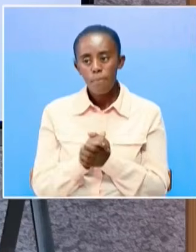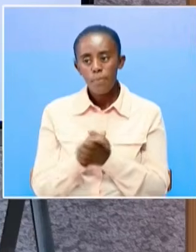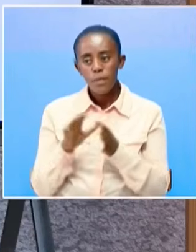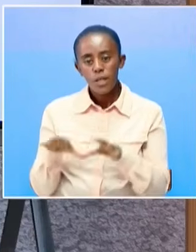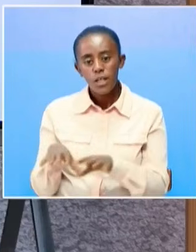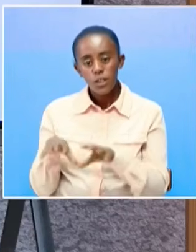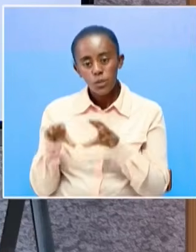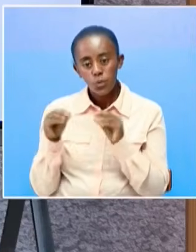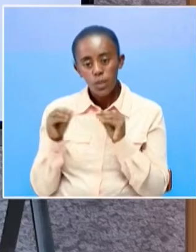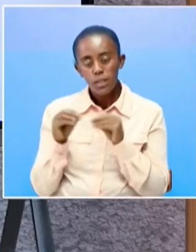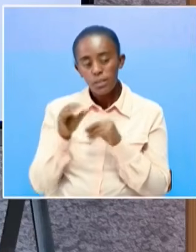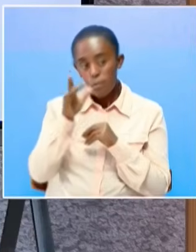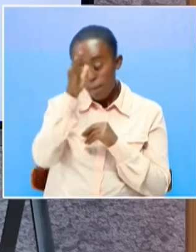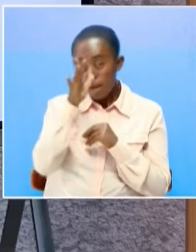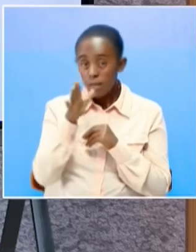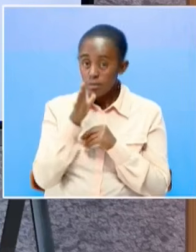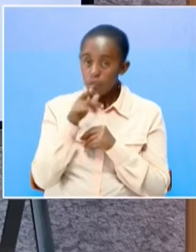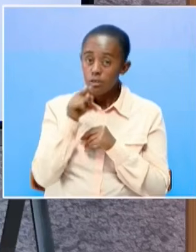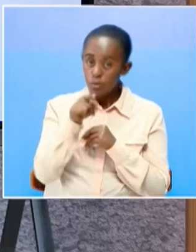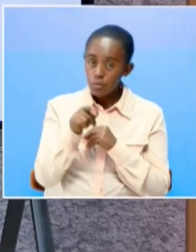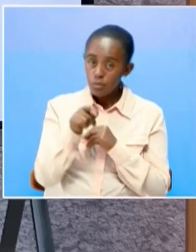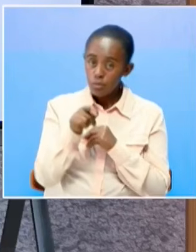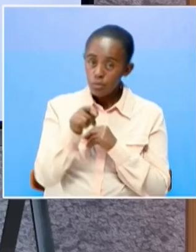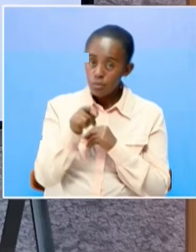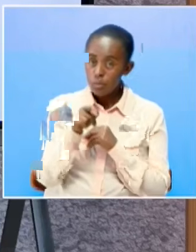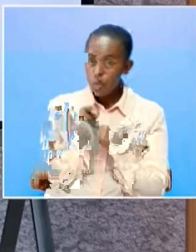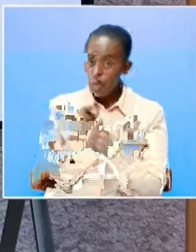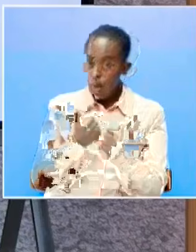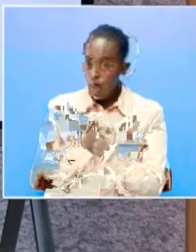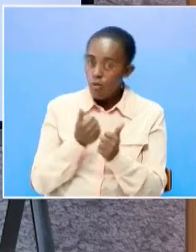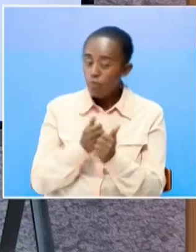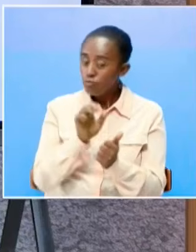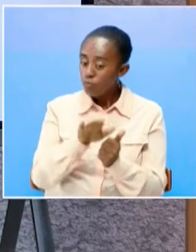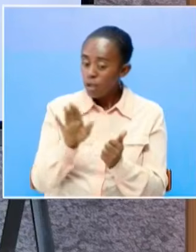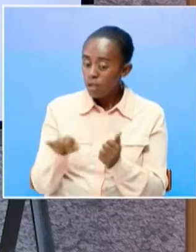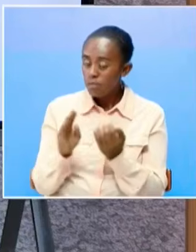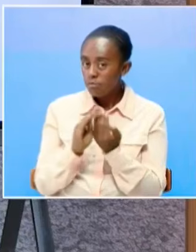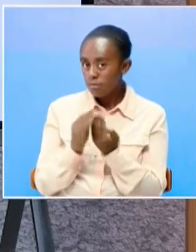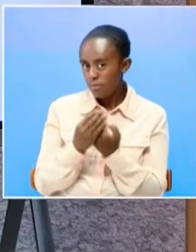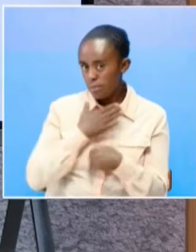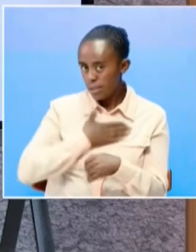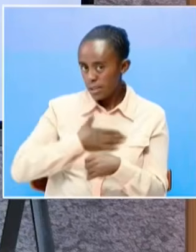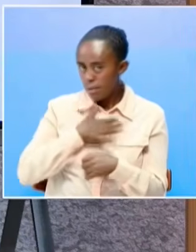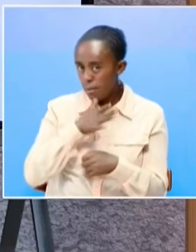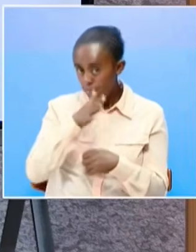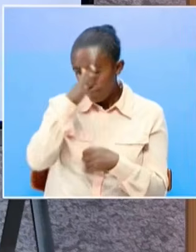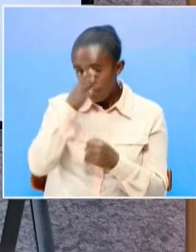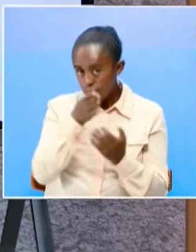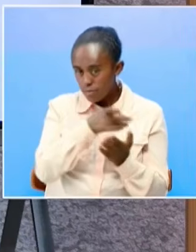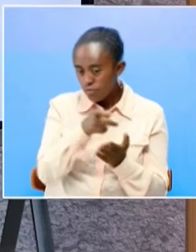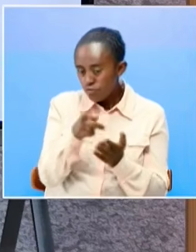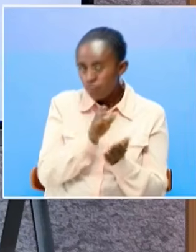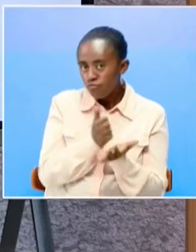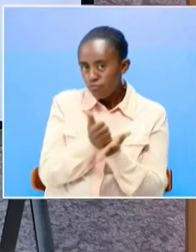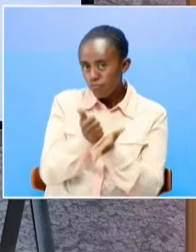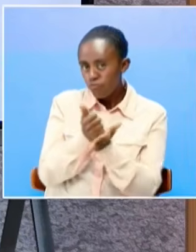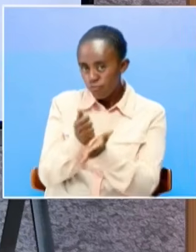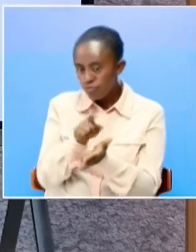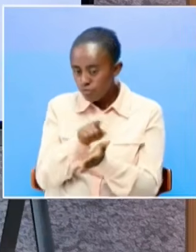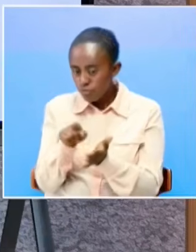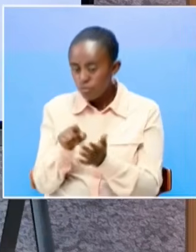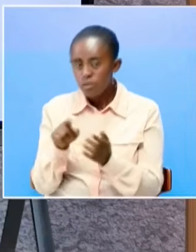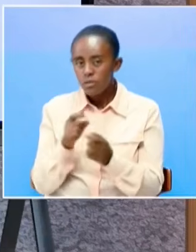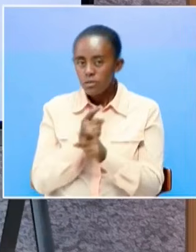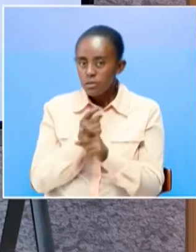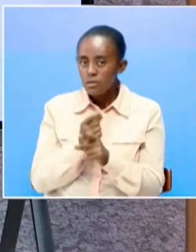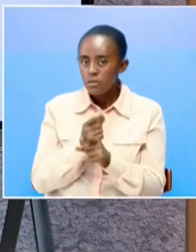students' parents, I hope you're following your children. Please, let them practice. Check whether